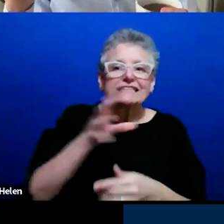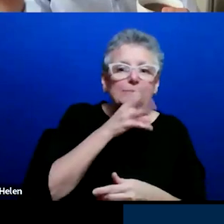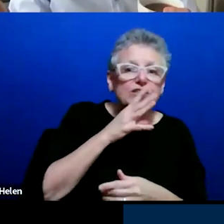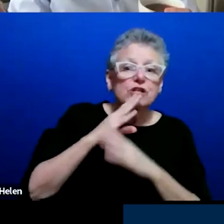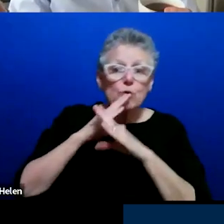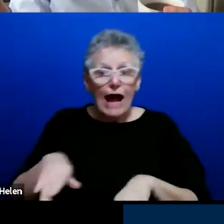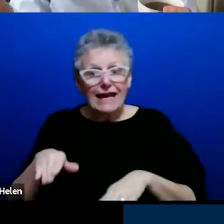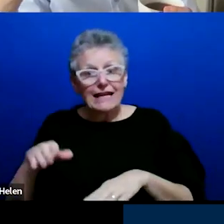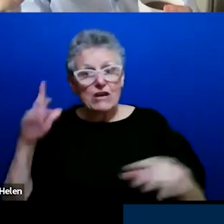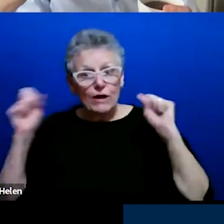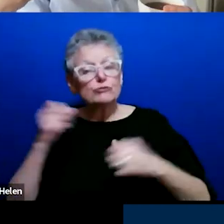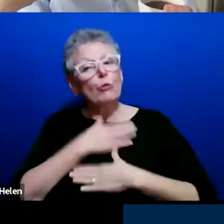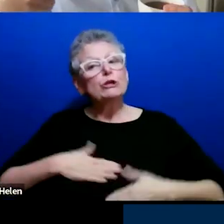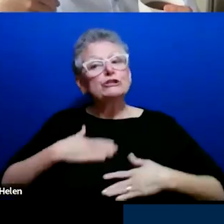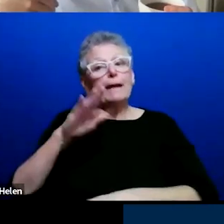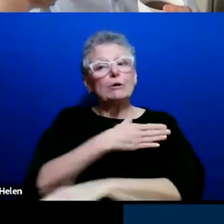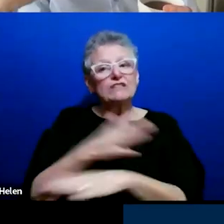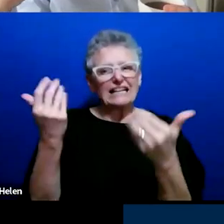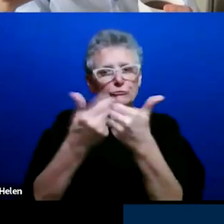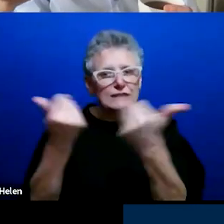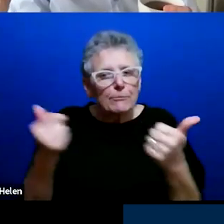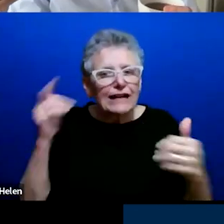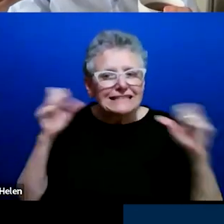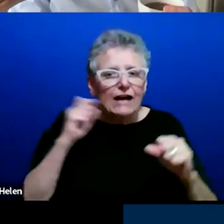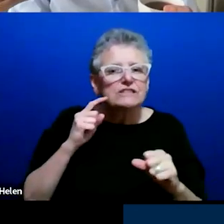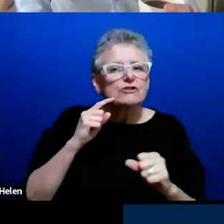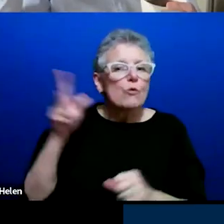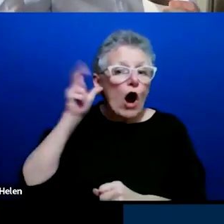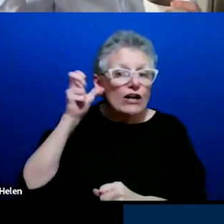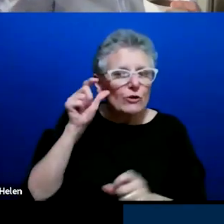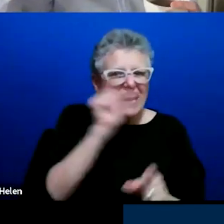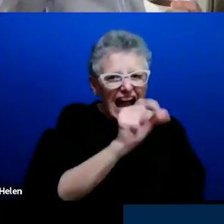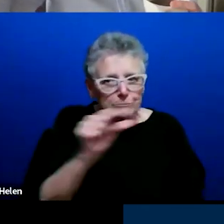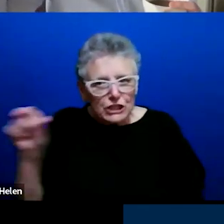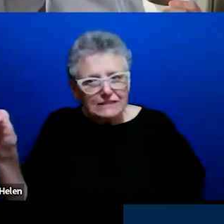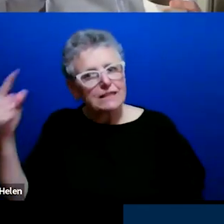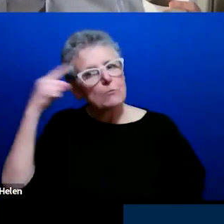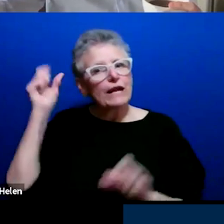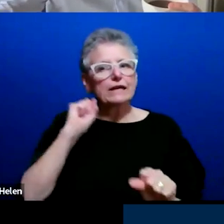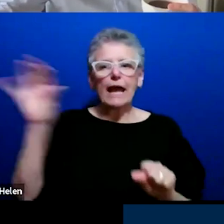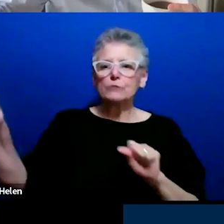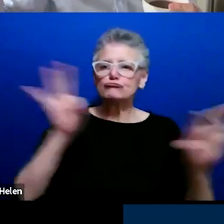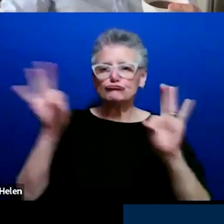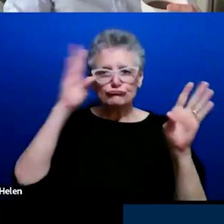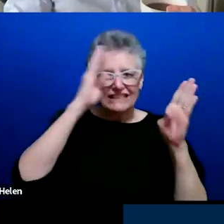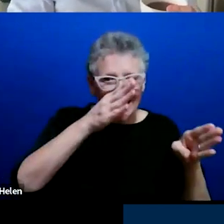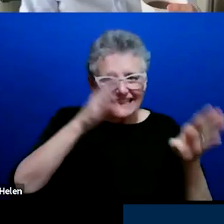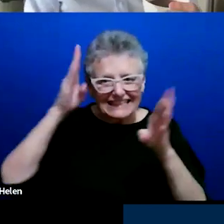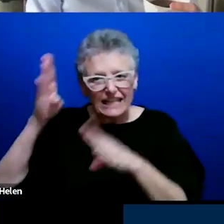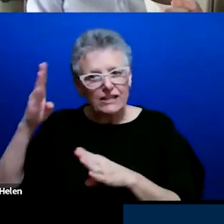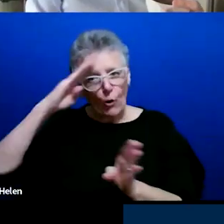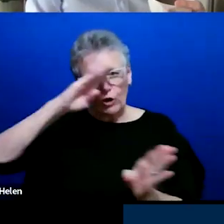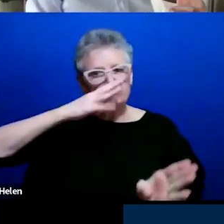To appreciate music and to segregate sounds into auditory objects that the brain can selectively attend to or suppress,